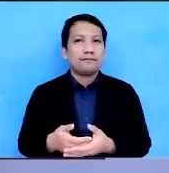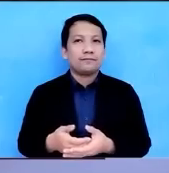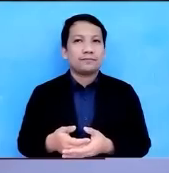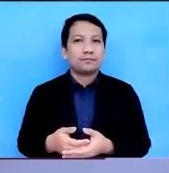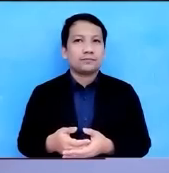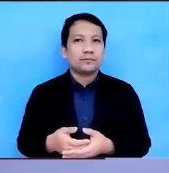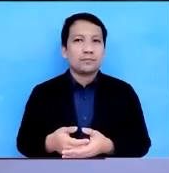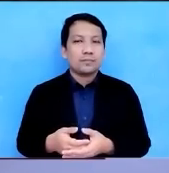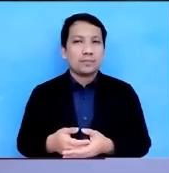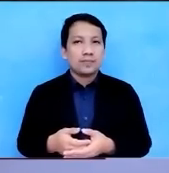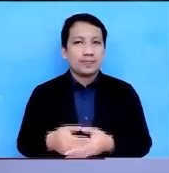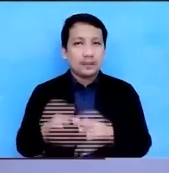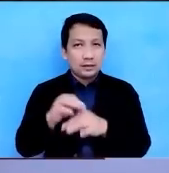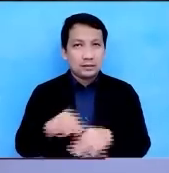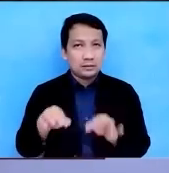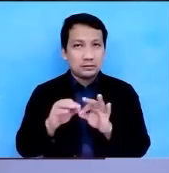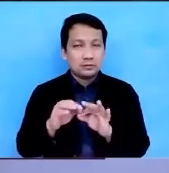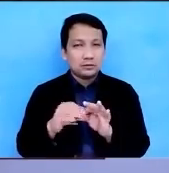codification of the MITHI